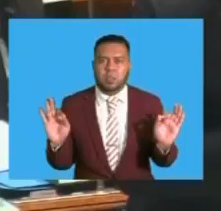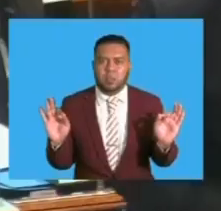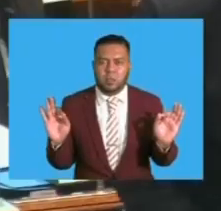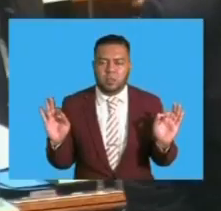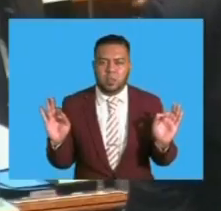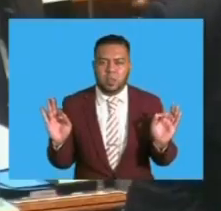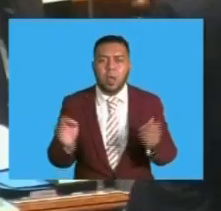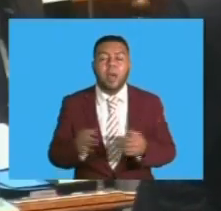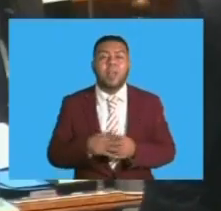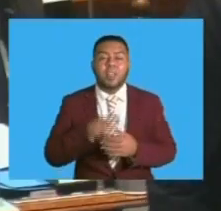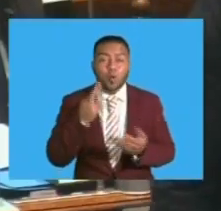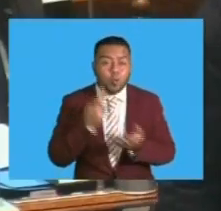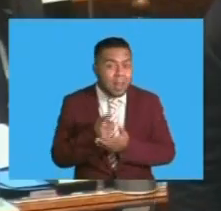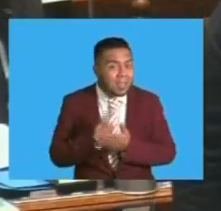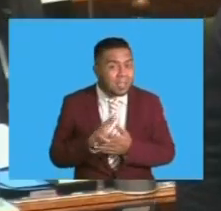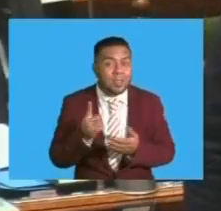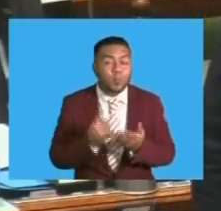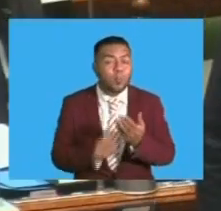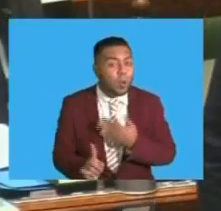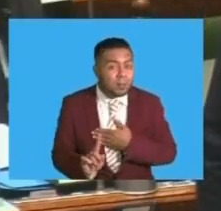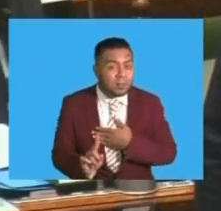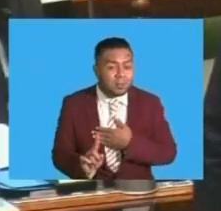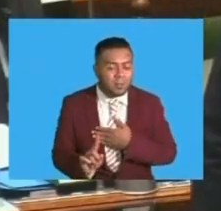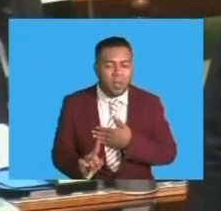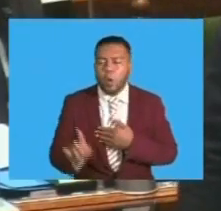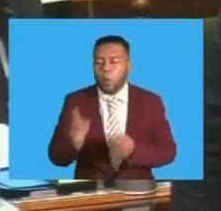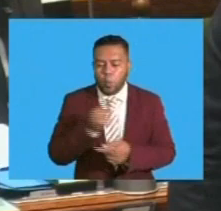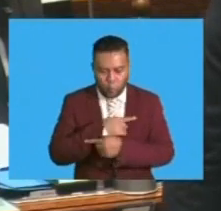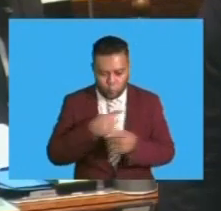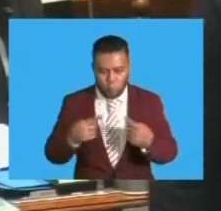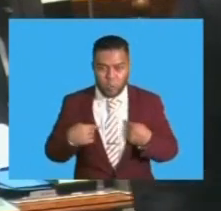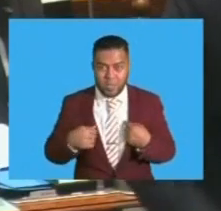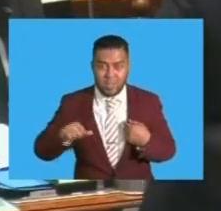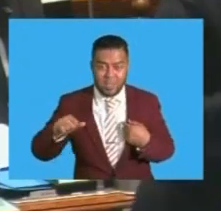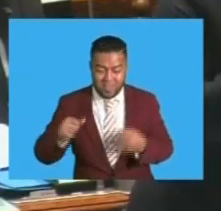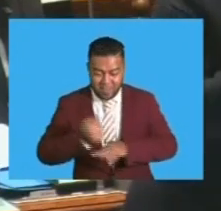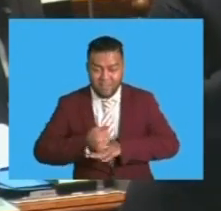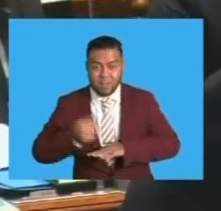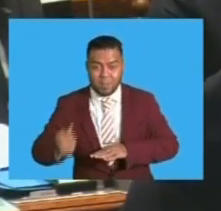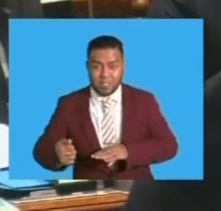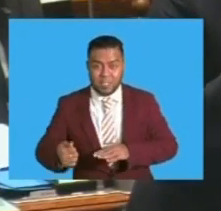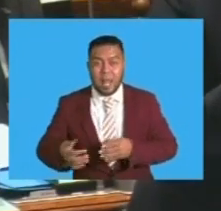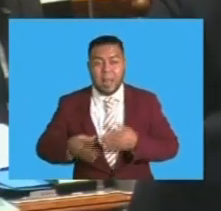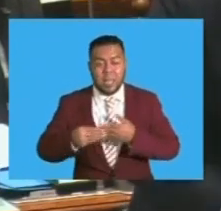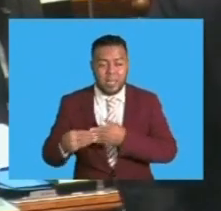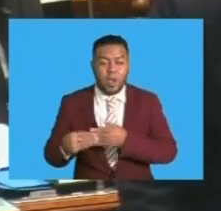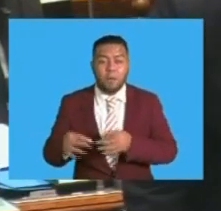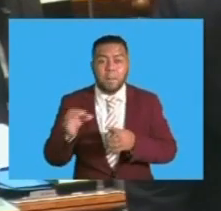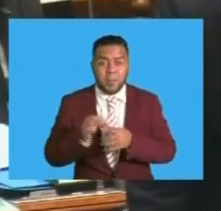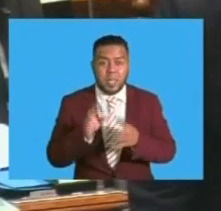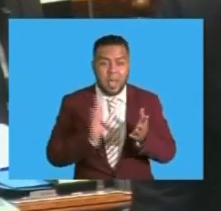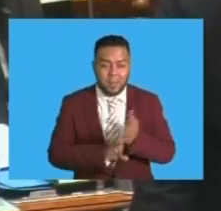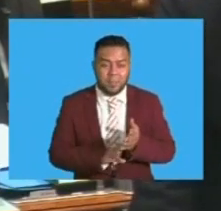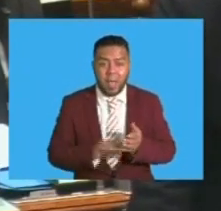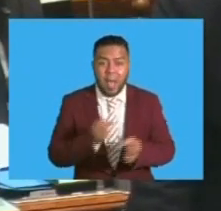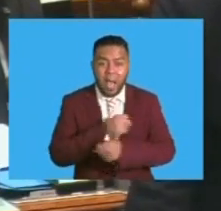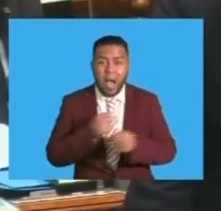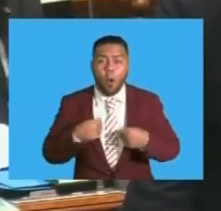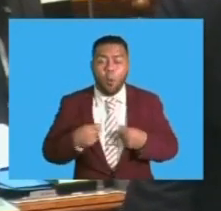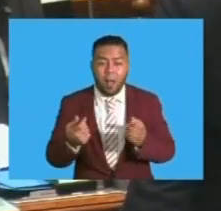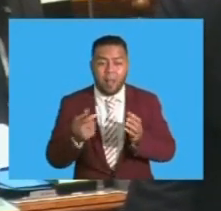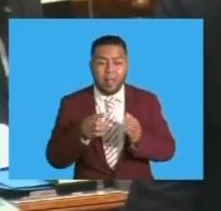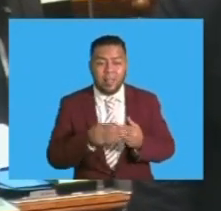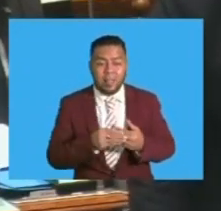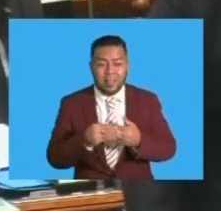times. The reality of the matter is that we have always said, led by our Honourable Prime Minister, our leader, that we need to